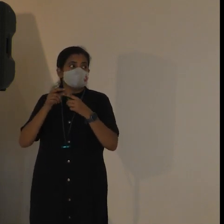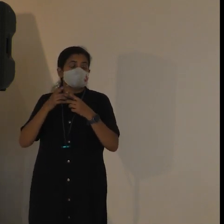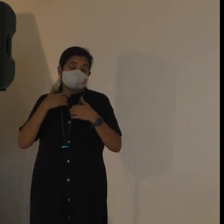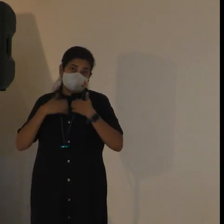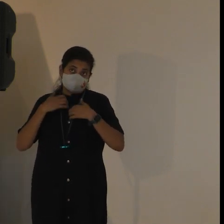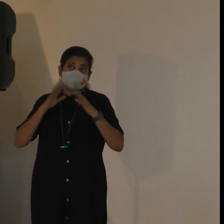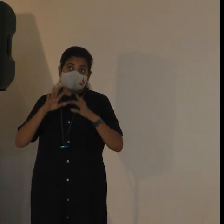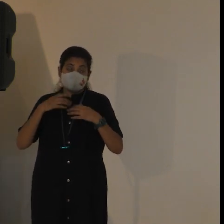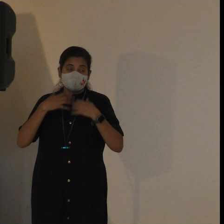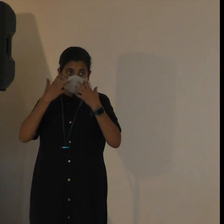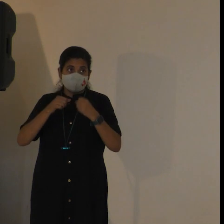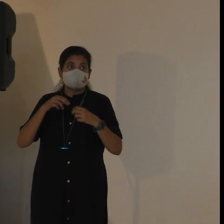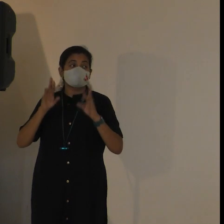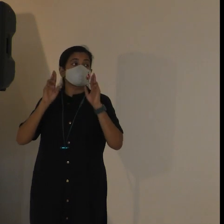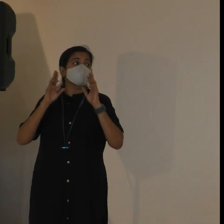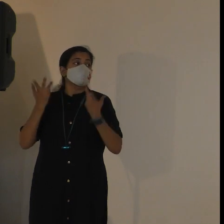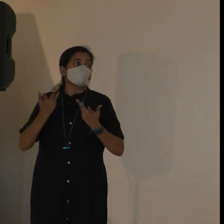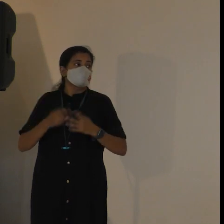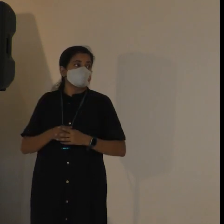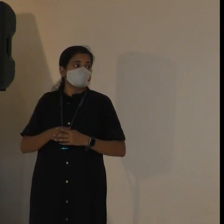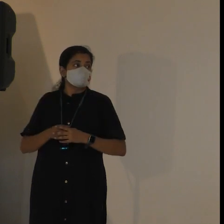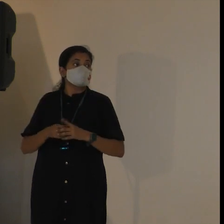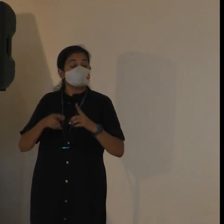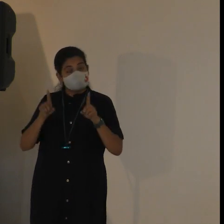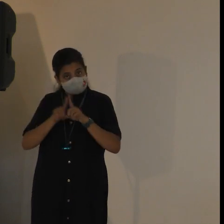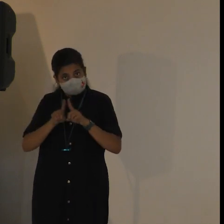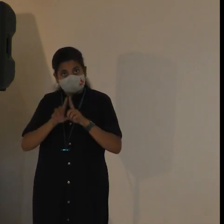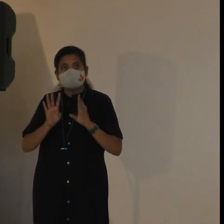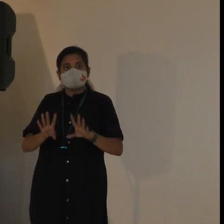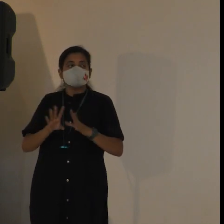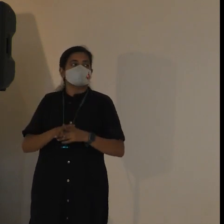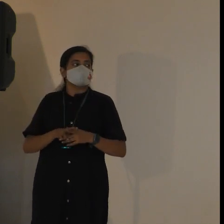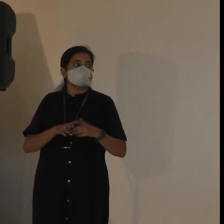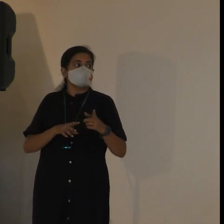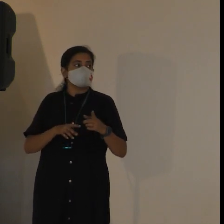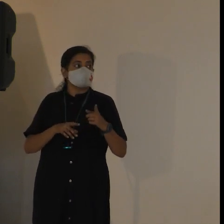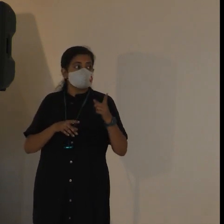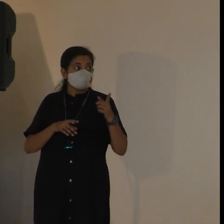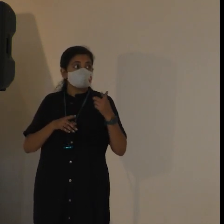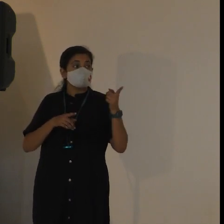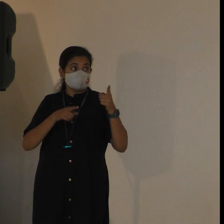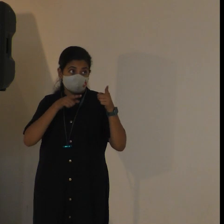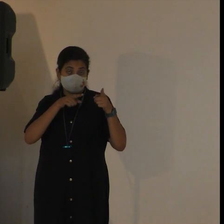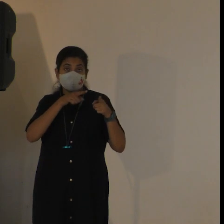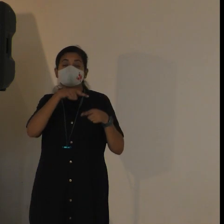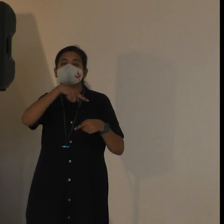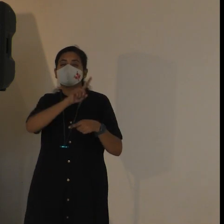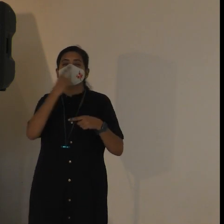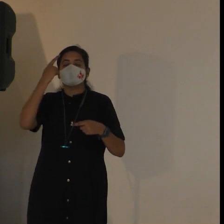interesting aspect for us to think about a little bit. And similarly, Kevin, when it comes to you, when we think about your site,